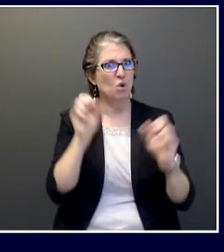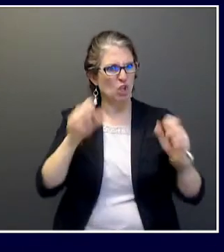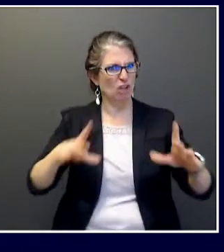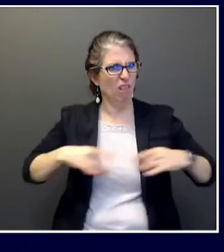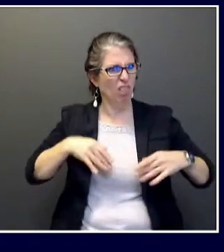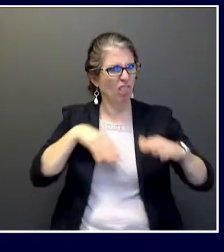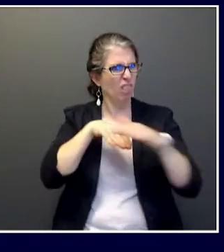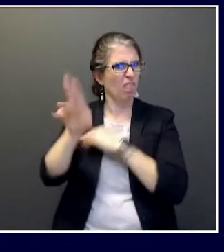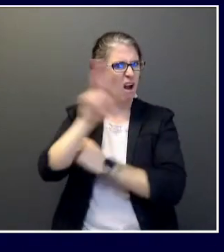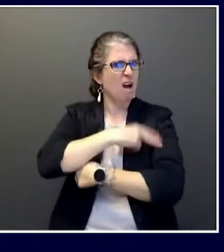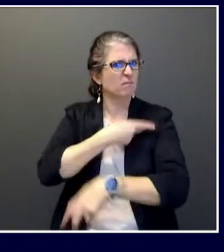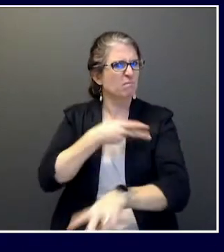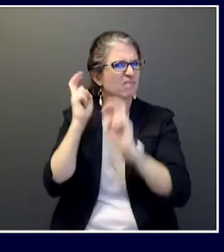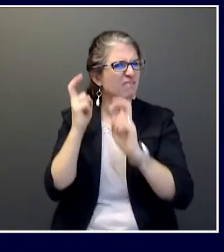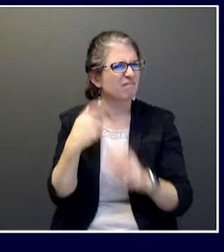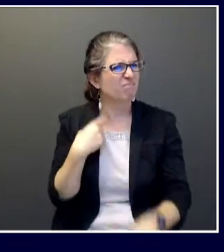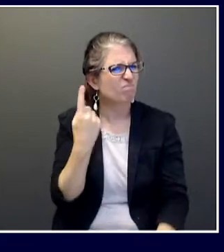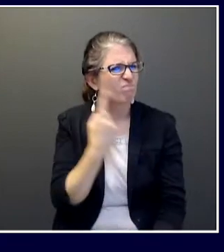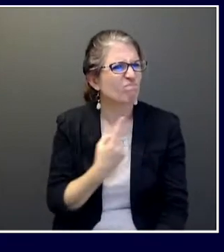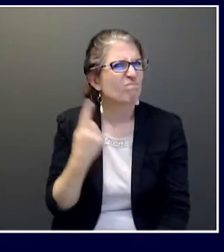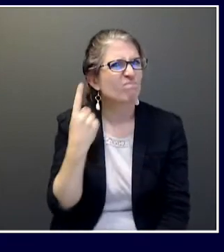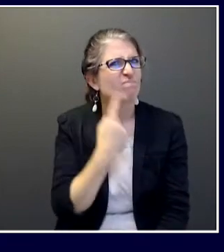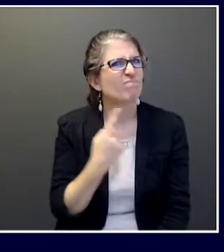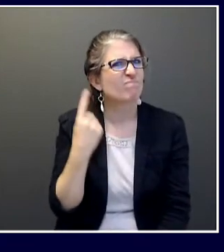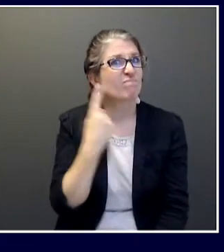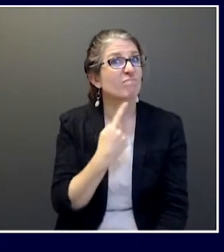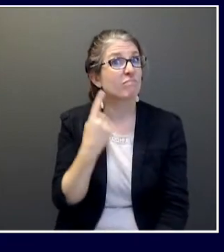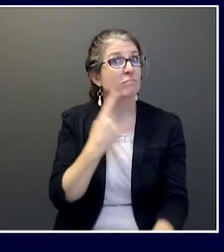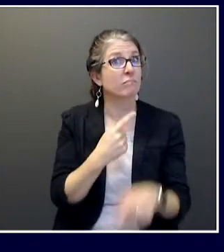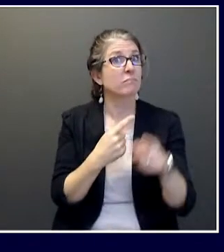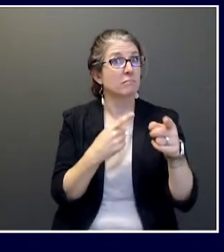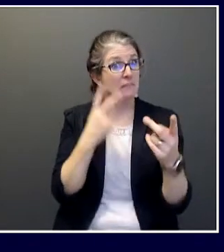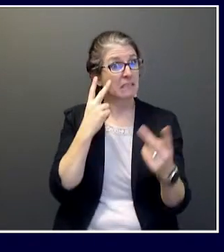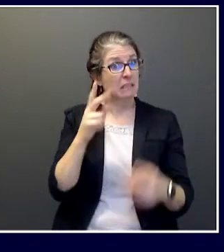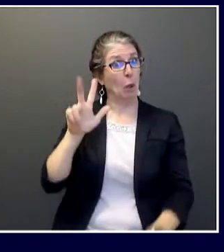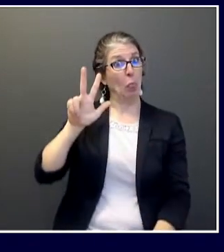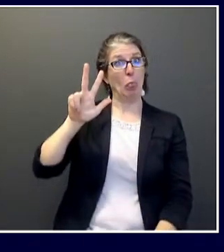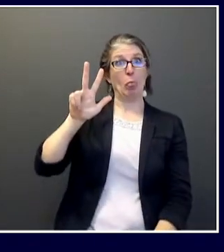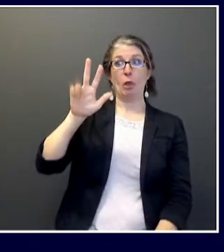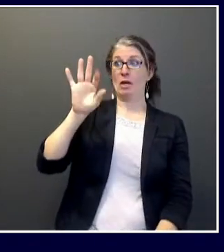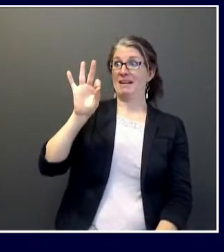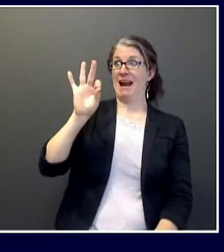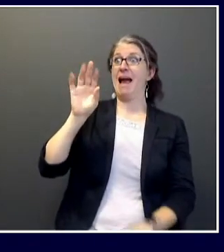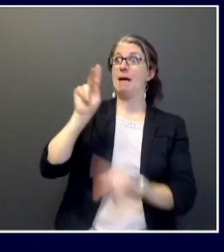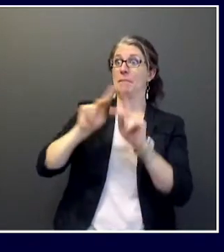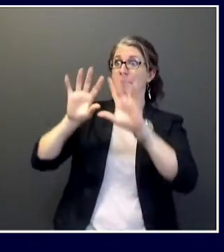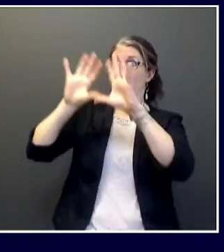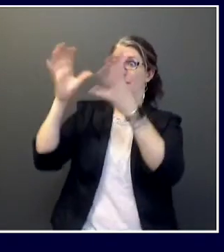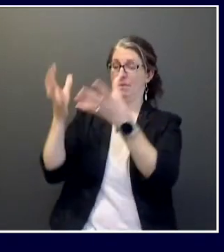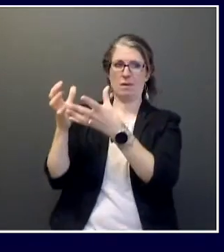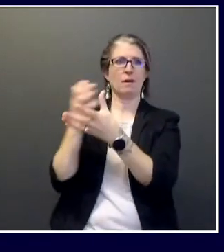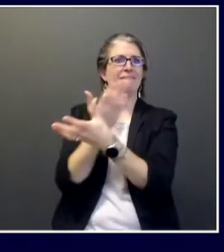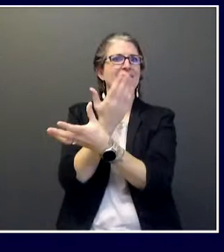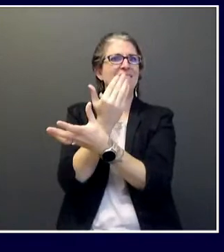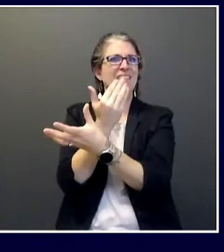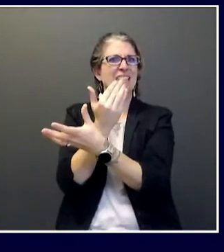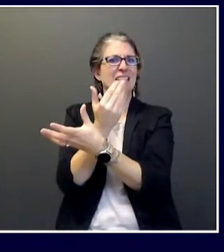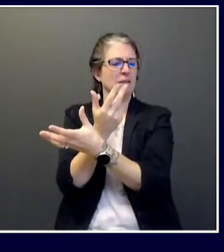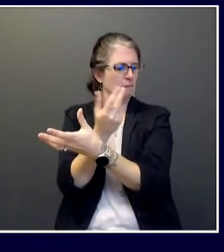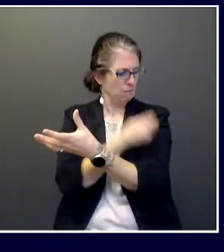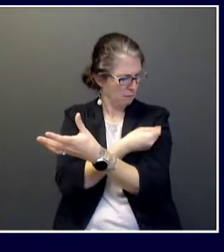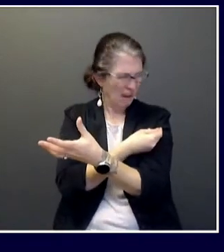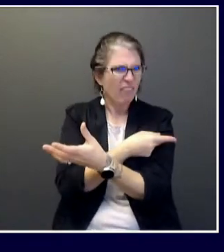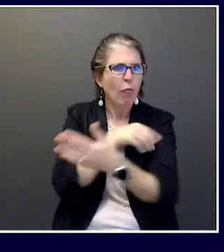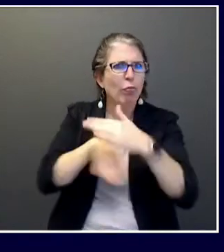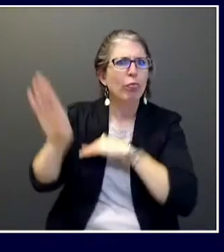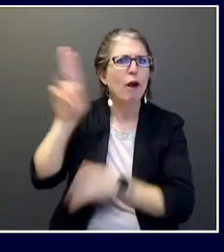proportion of people who are vaccinated out of the total hospitalization census of people positive for COVID-19? Sure, Chris. First of all, I want